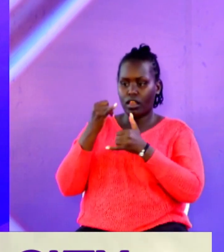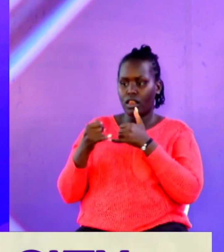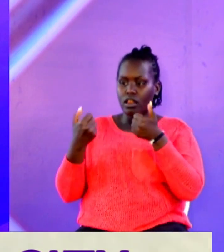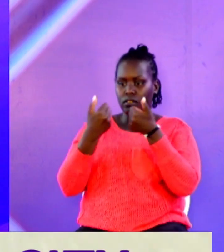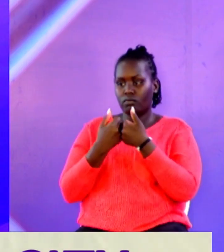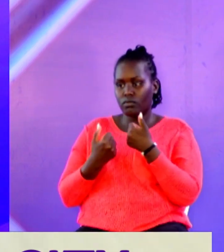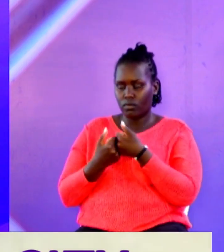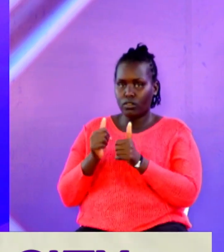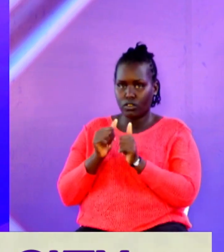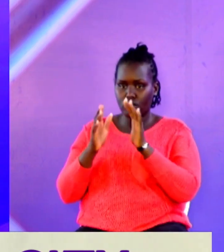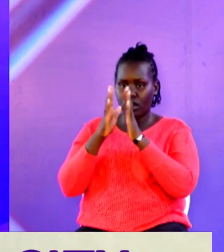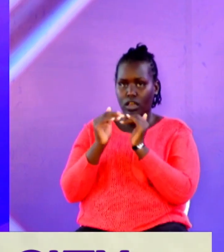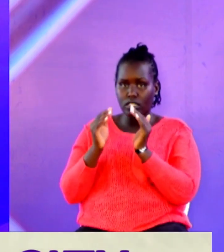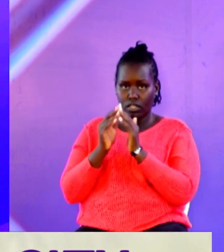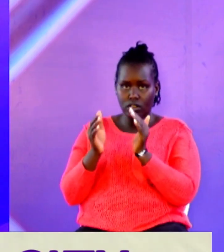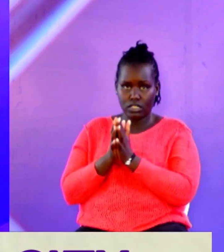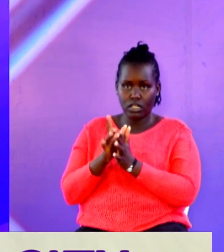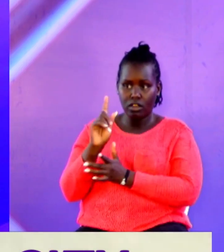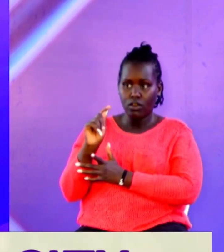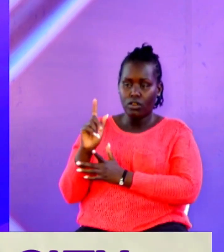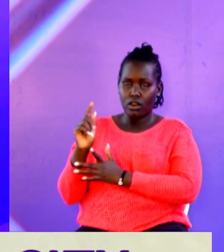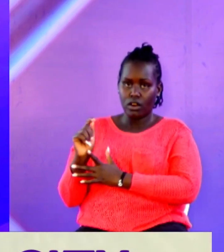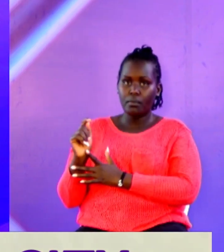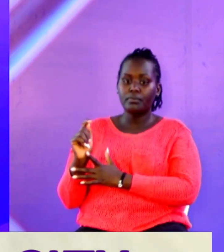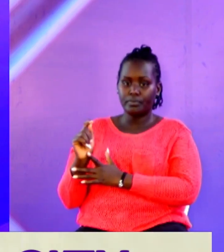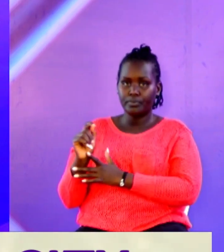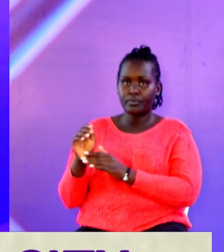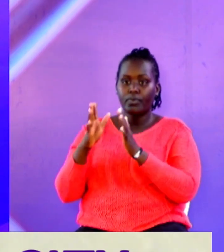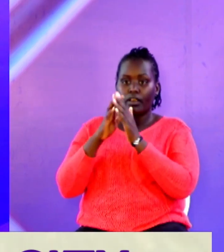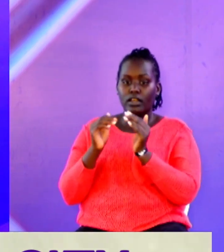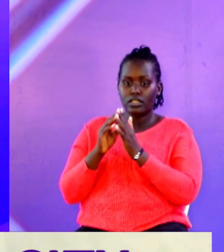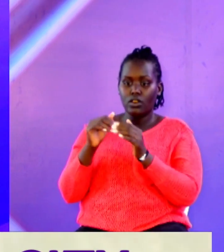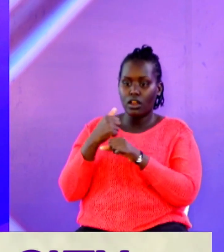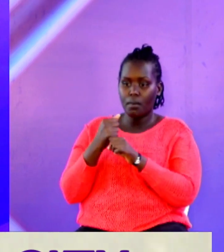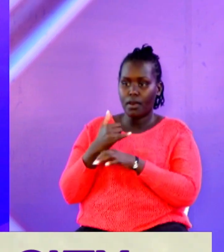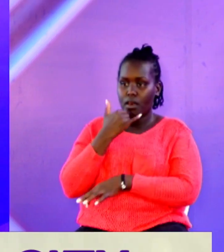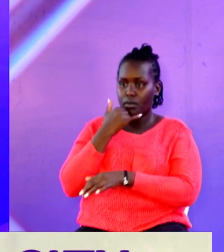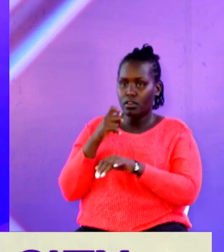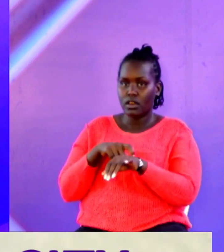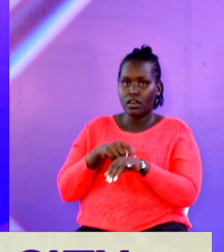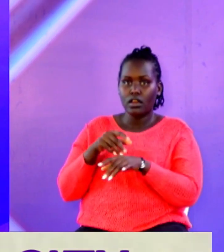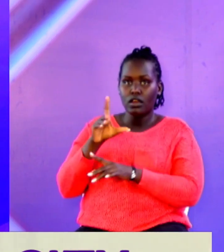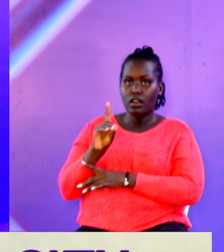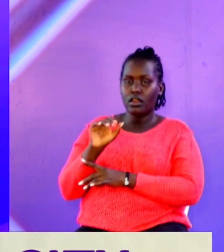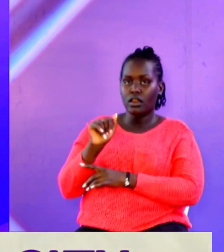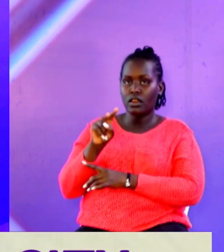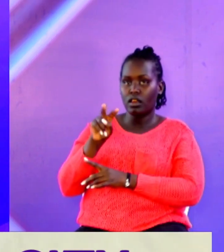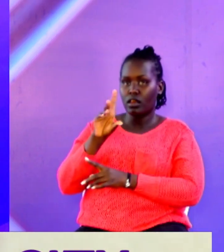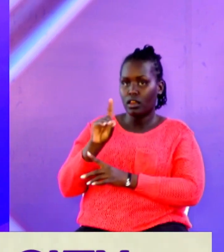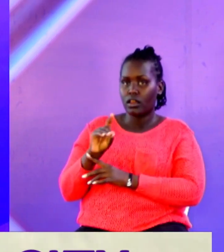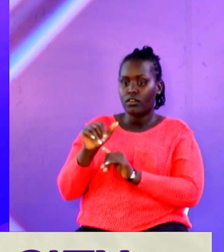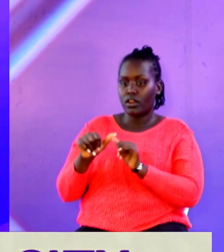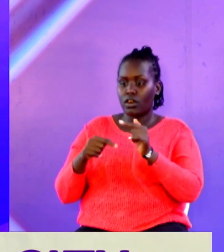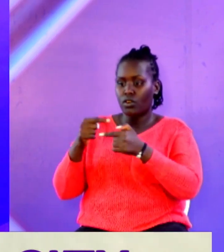which is Arsenal versus Tottenham. Of course, Arsenal made a mistake when David Raya stepped forward, maybe